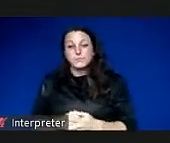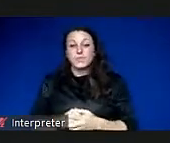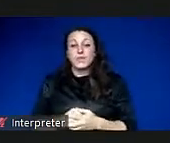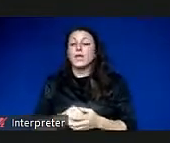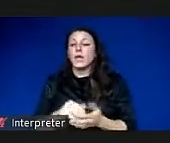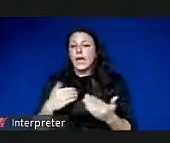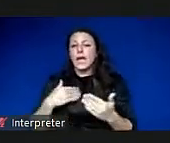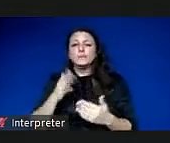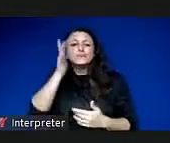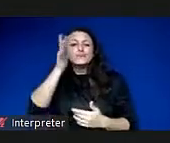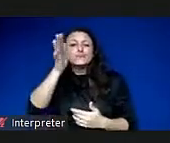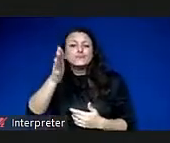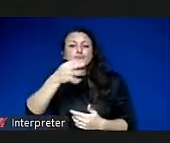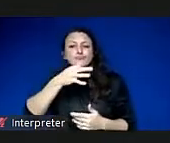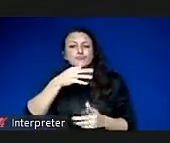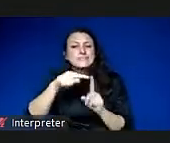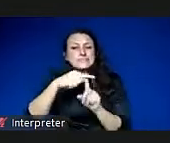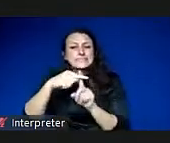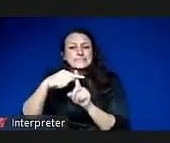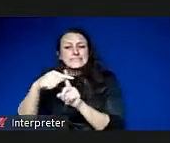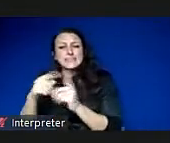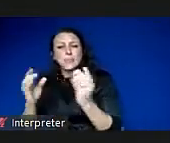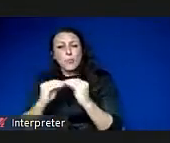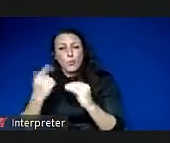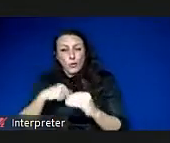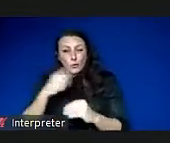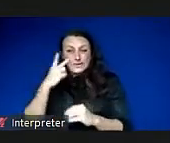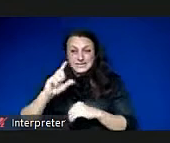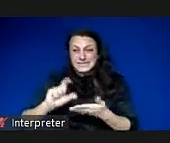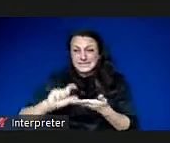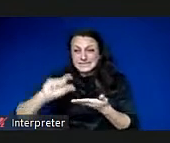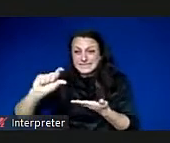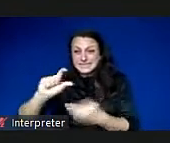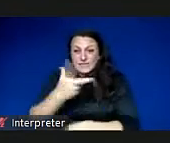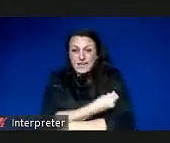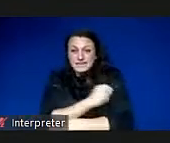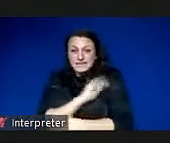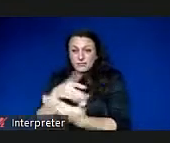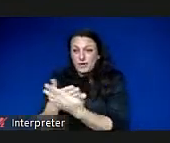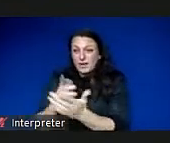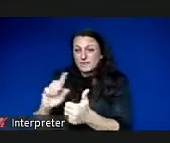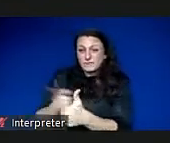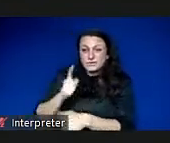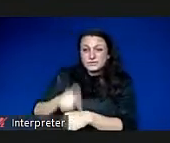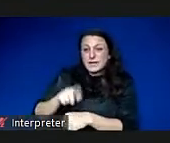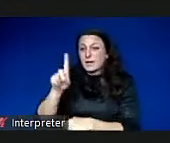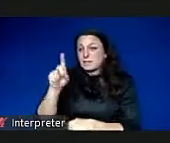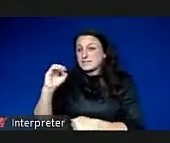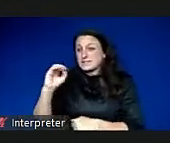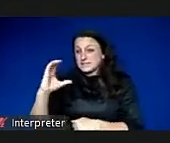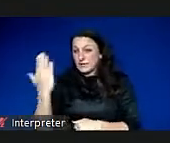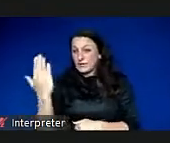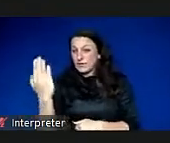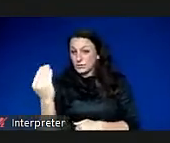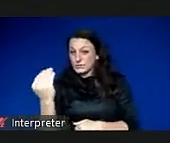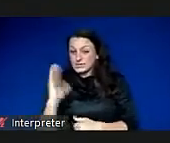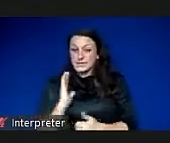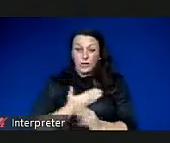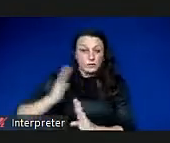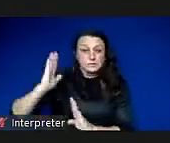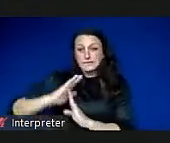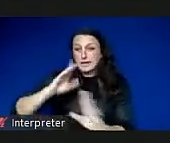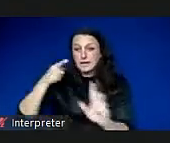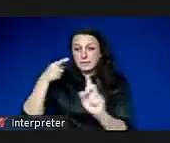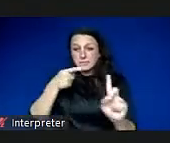as we have seen vaccines arrive in our state starting on December 14th, our top priority from the beginning has been